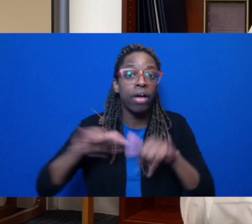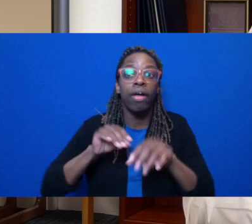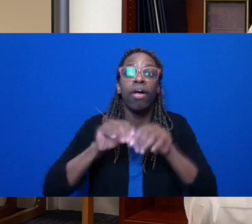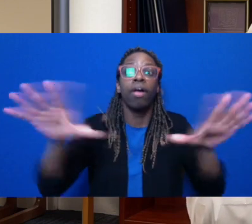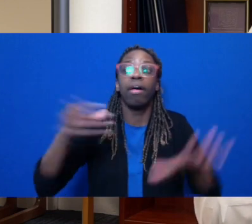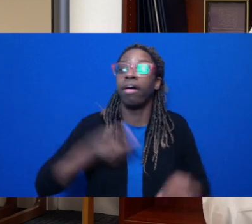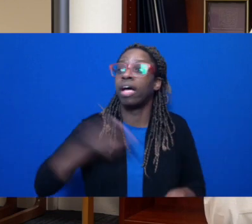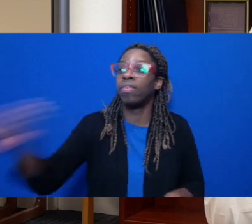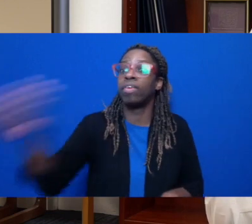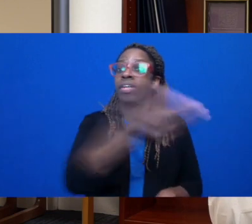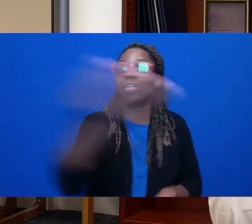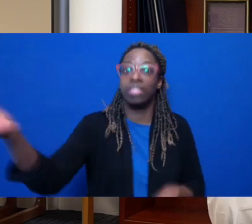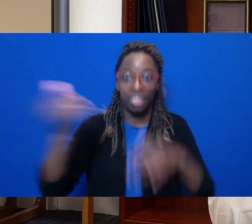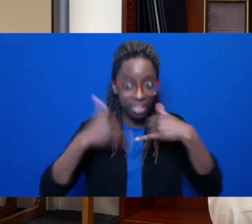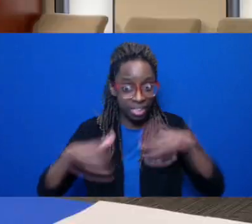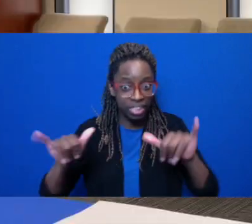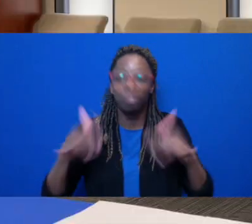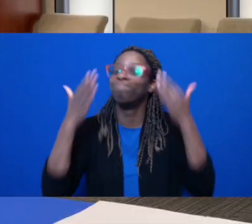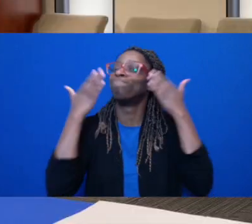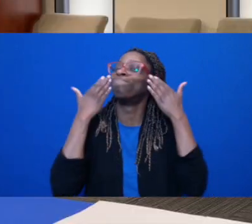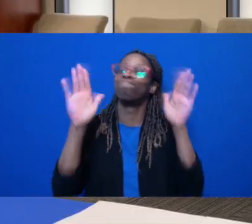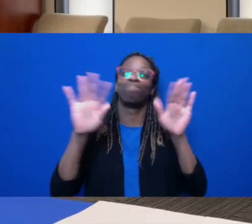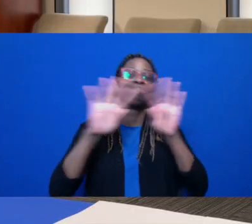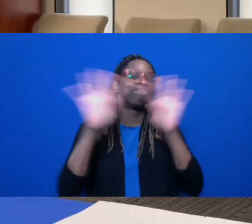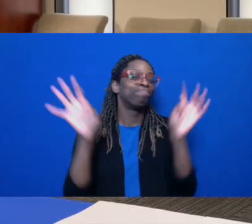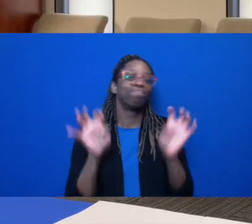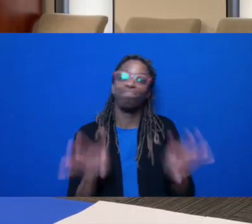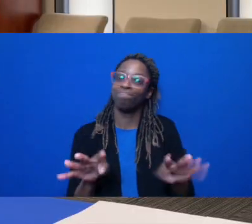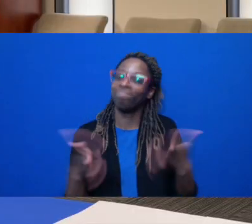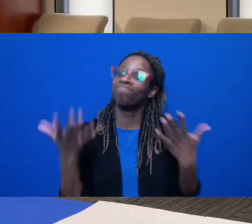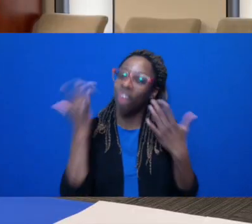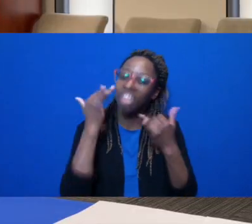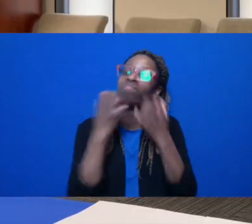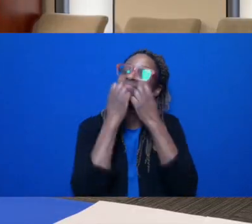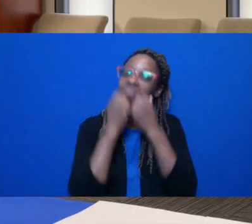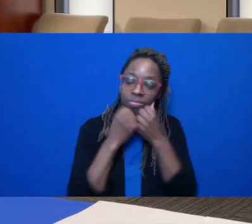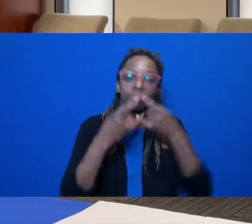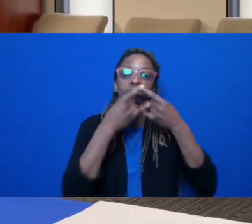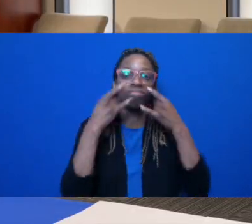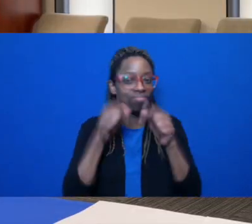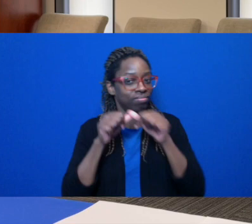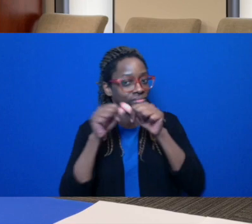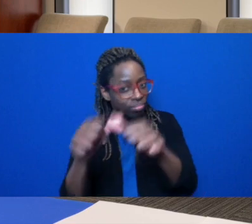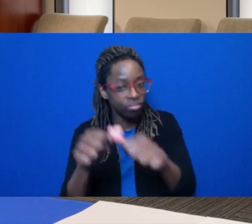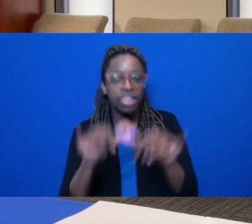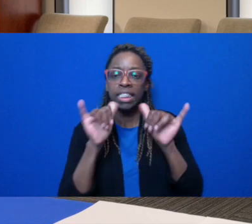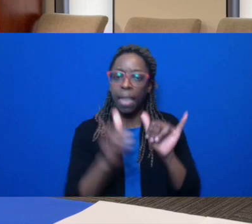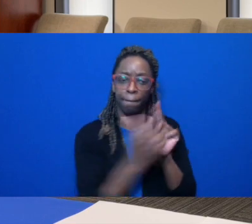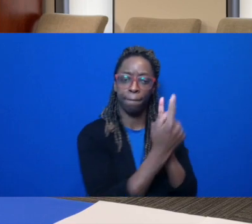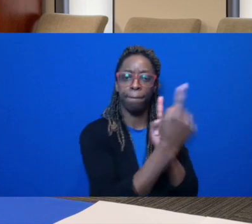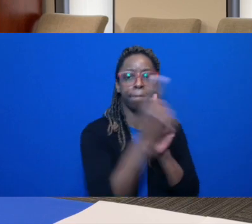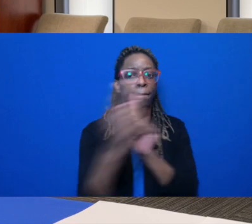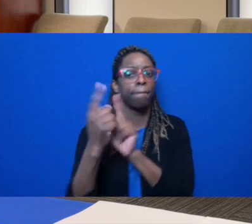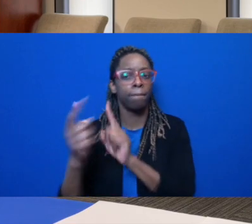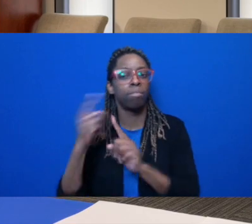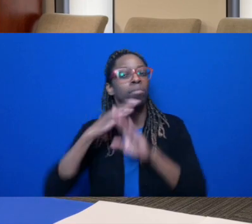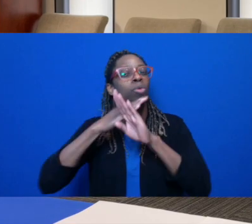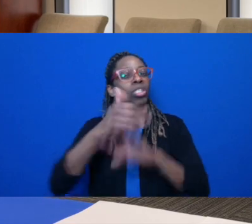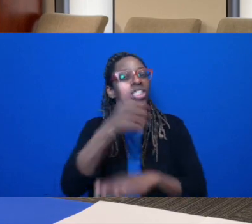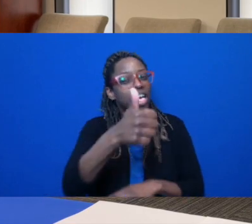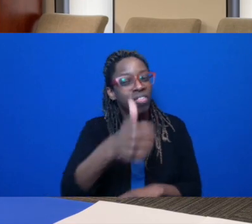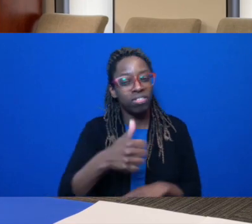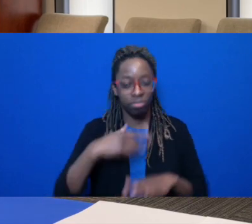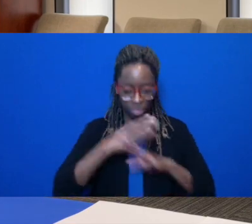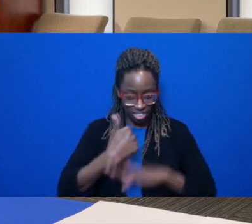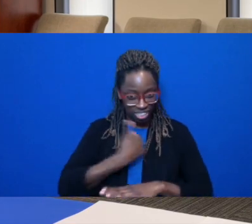other public health guidance that we've released. We hope that will not always be the case, but until we know more, that's what we're recommending. And people in